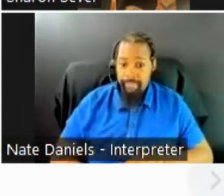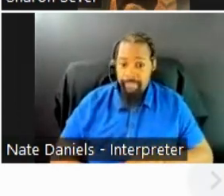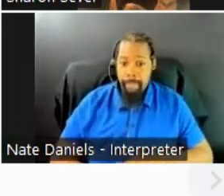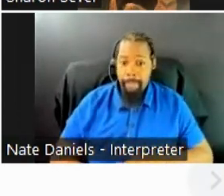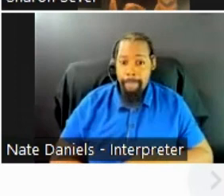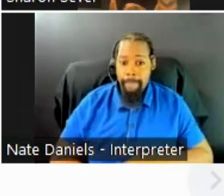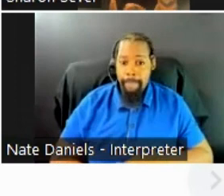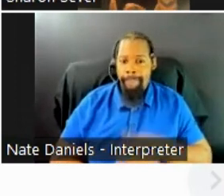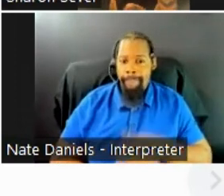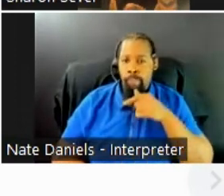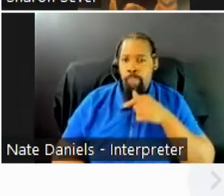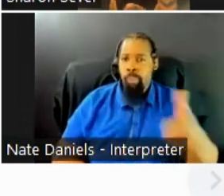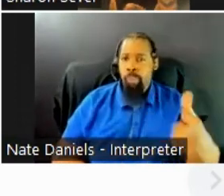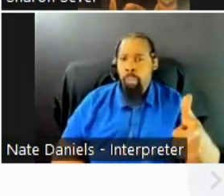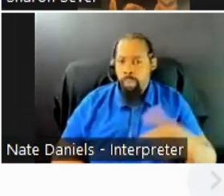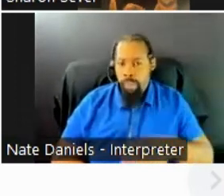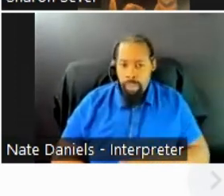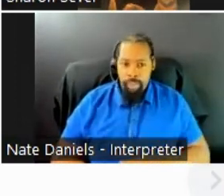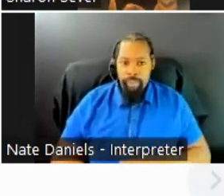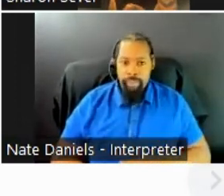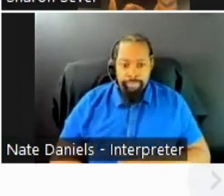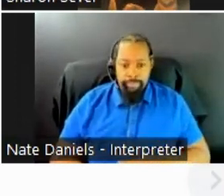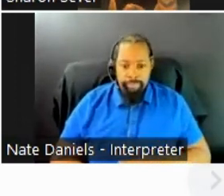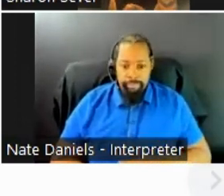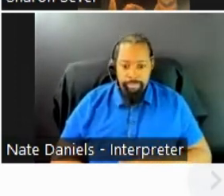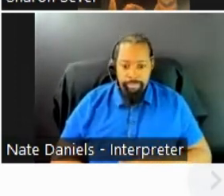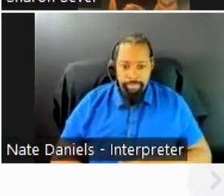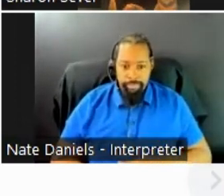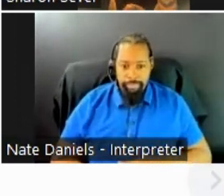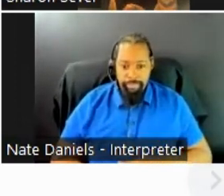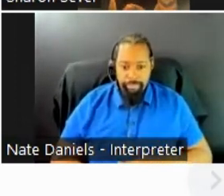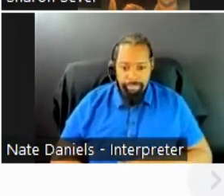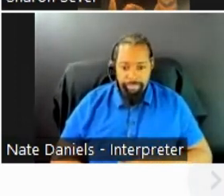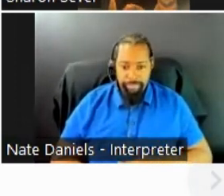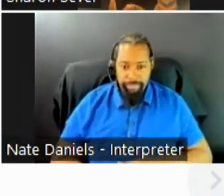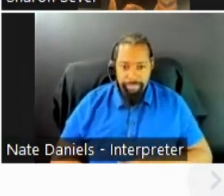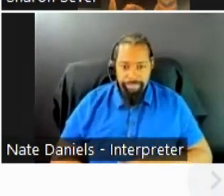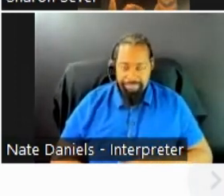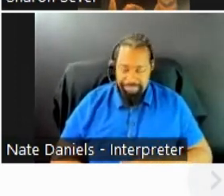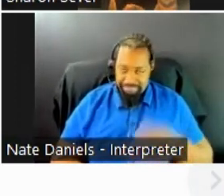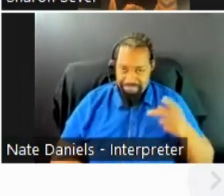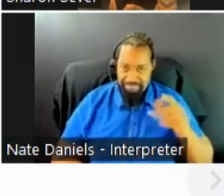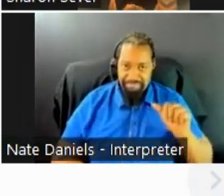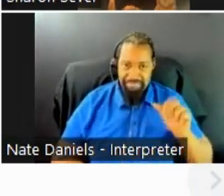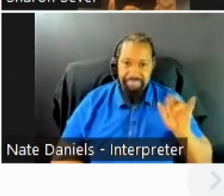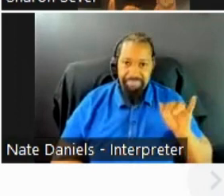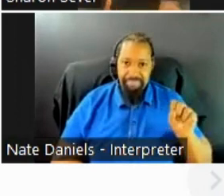up. Tell us in the chat. Who are we looking at? Paris Hilton.